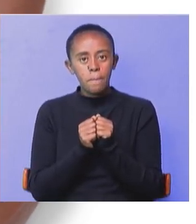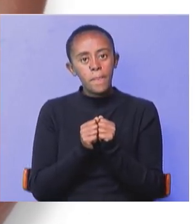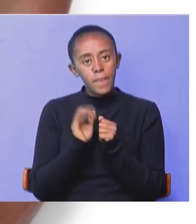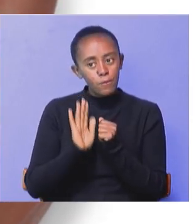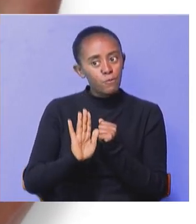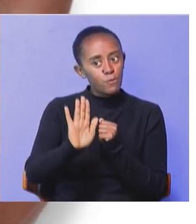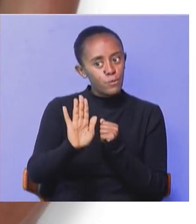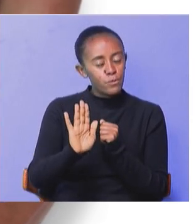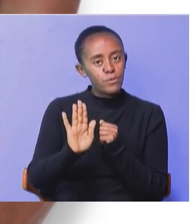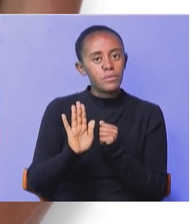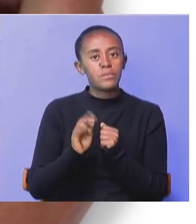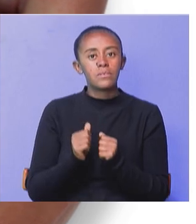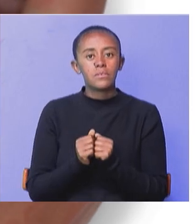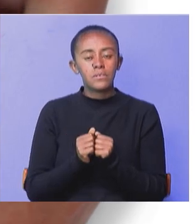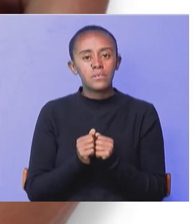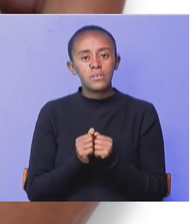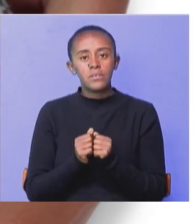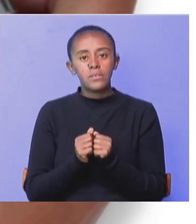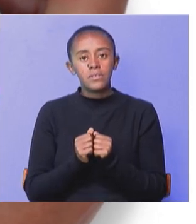your